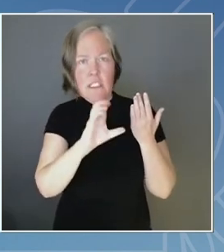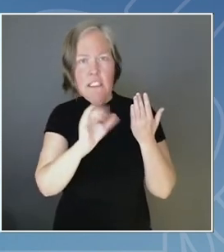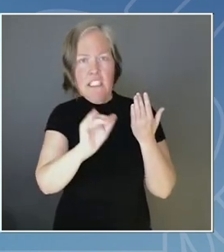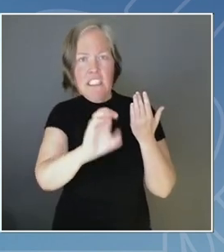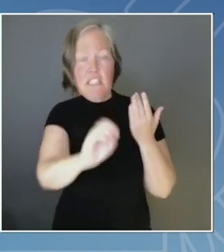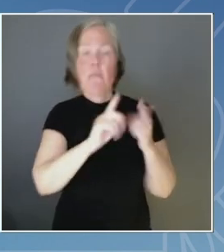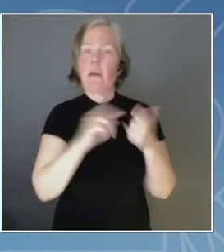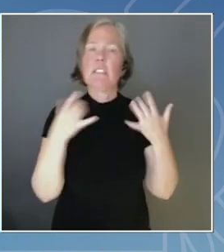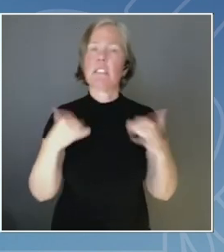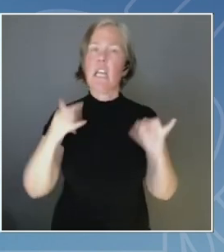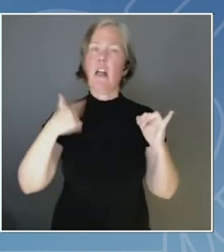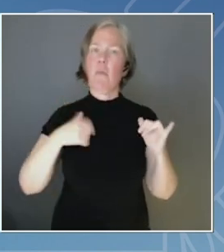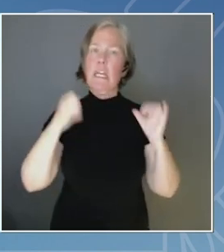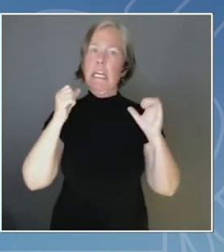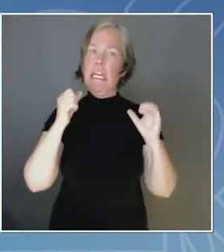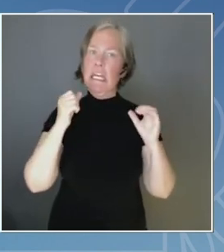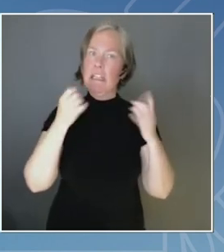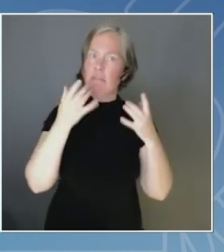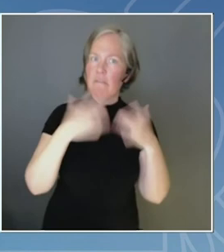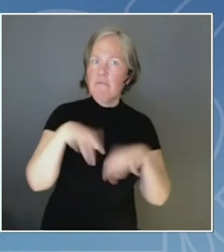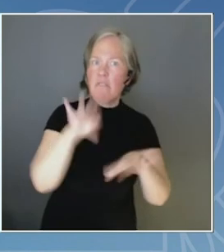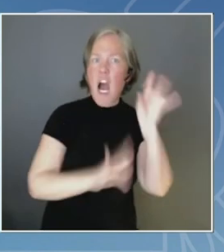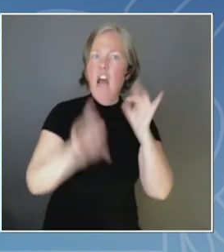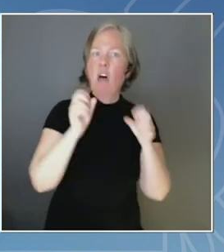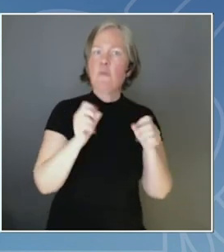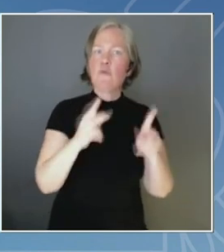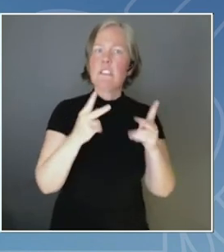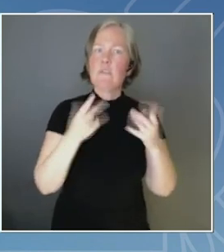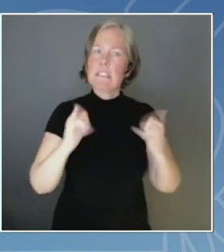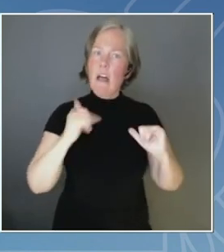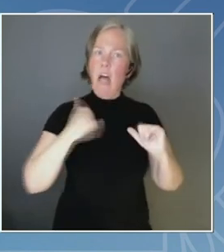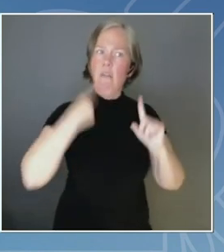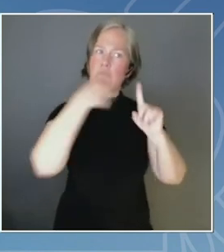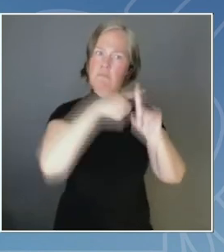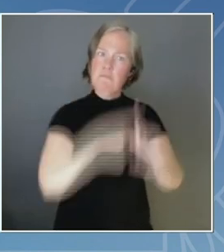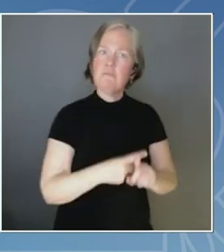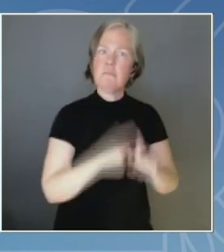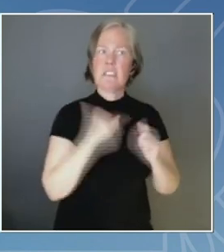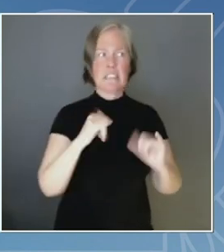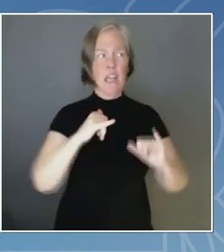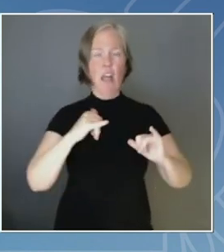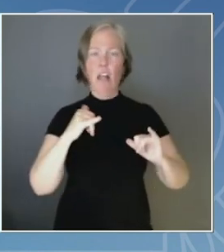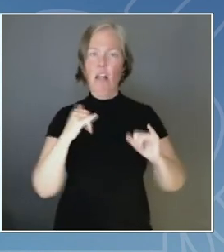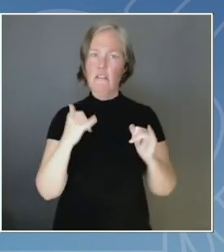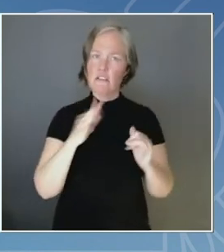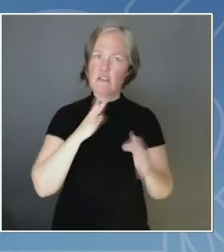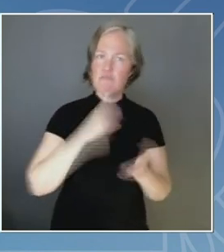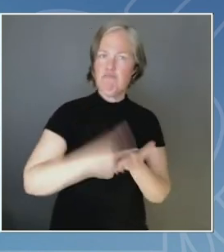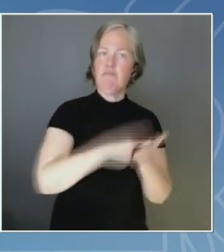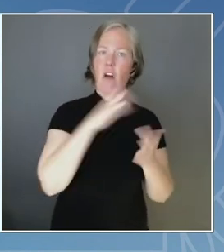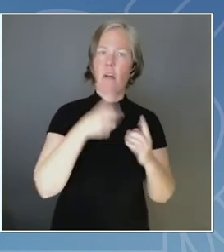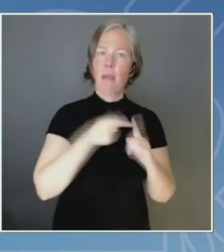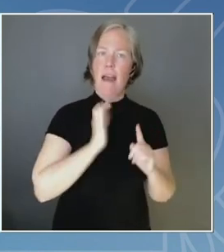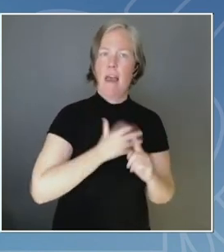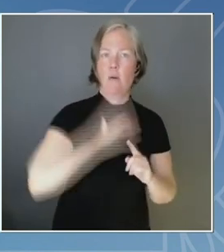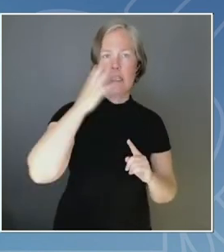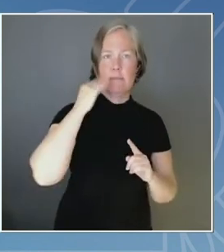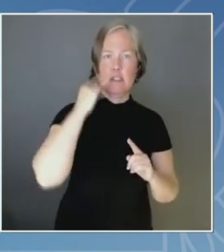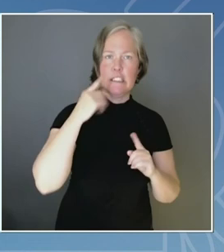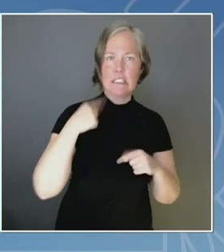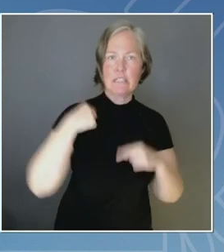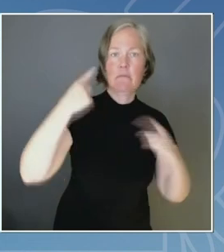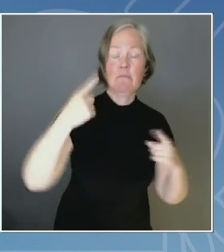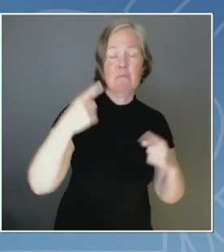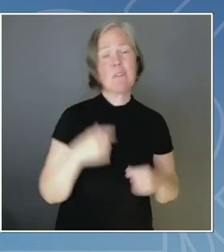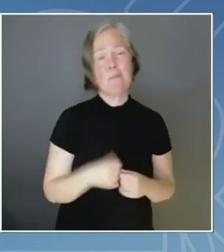to rise above it and find opportunities to talk about our experiences. So I think that, you know, we get this